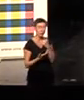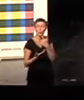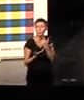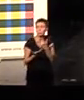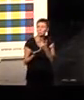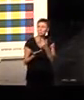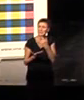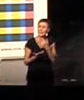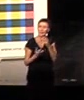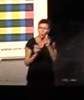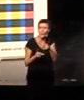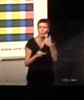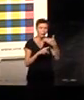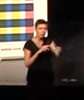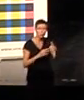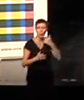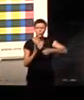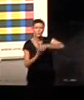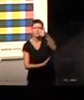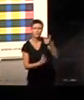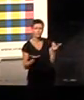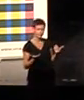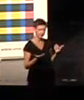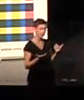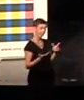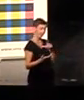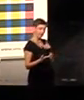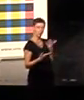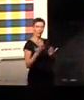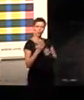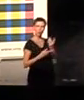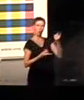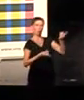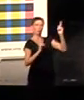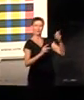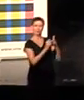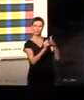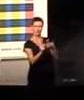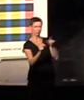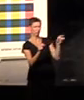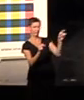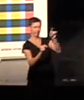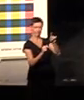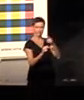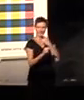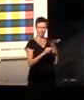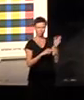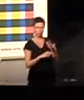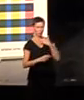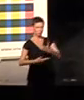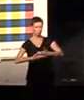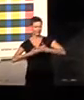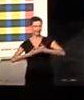nieuwe explosie dat is also why you forms of wat tori tijdig en leadership and return to protecting